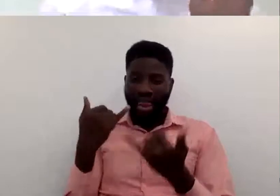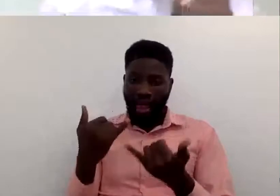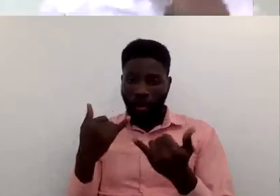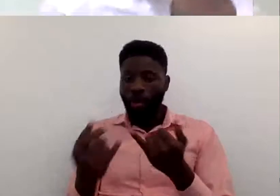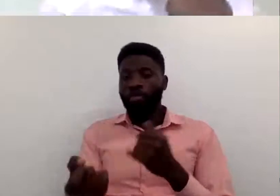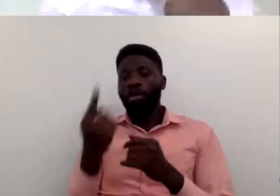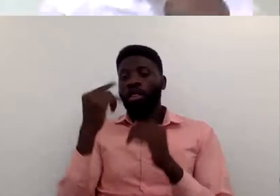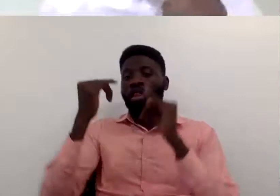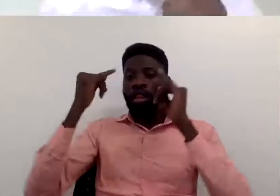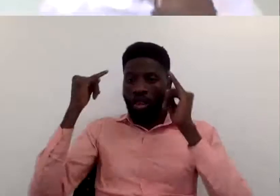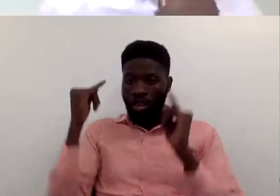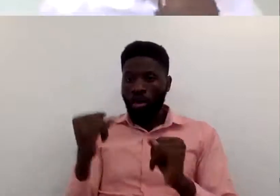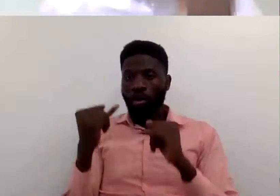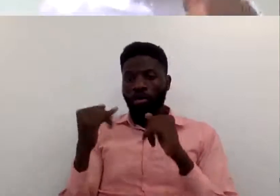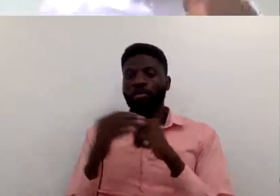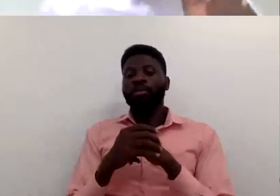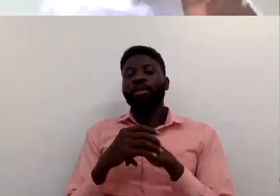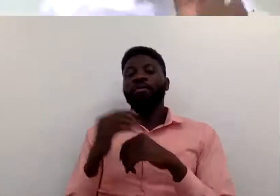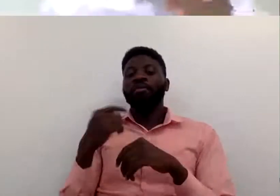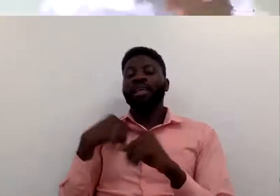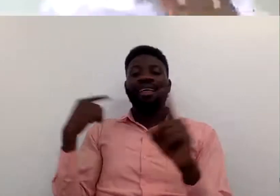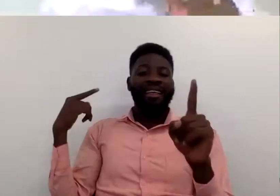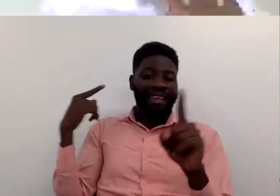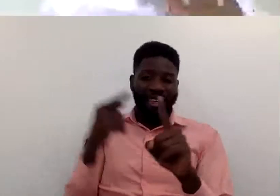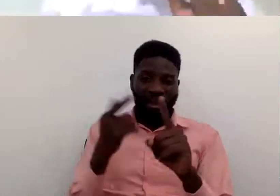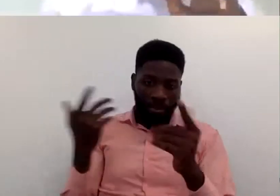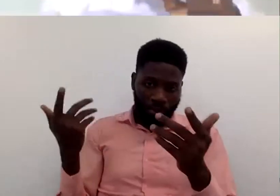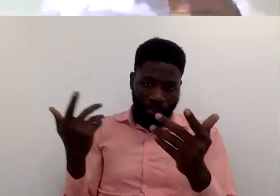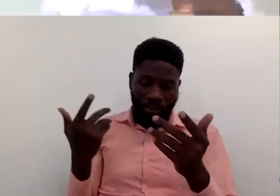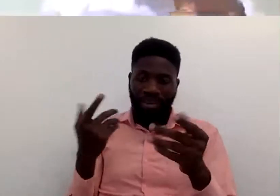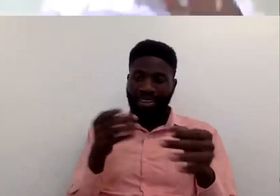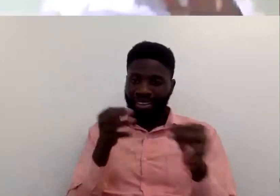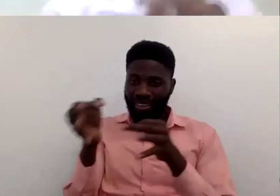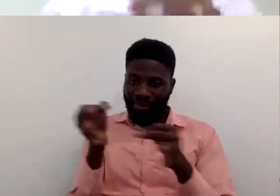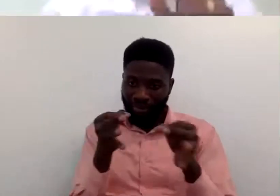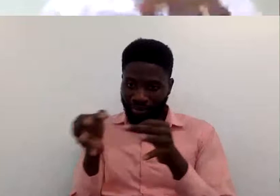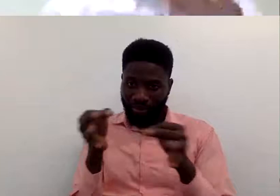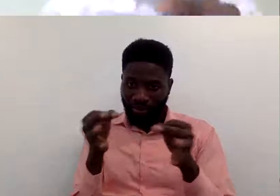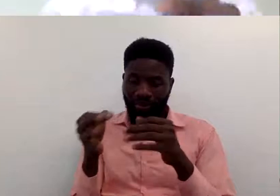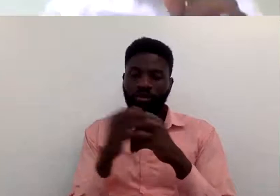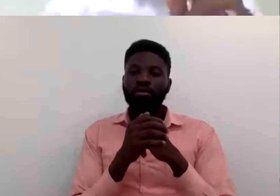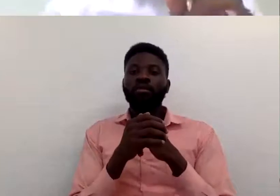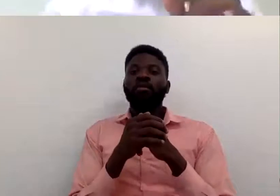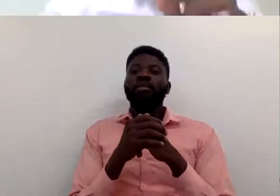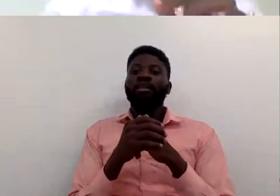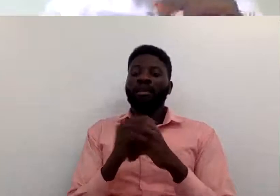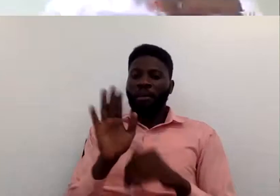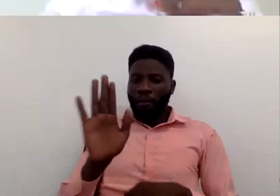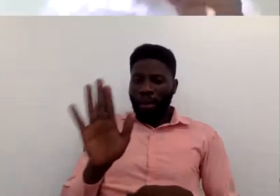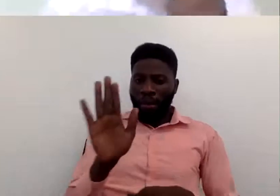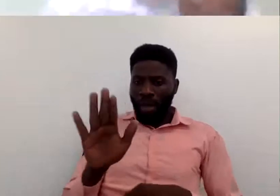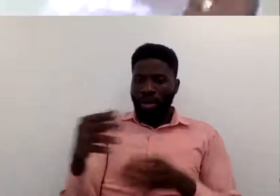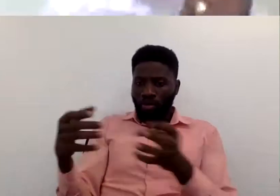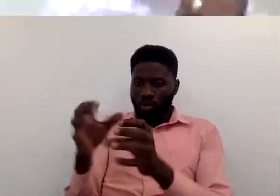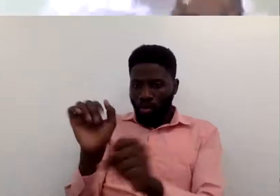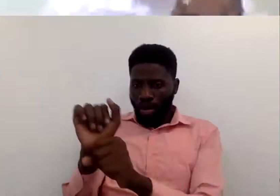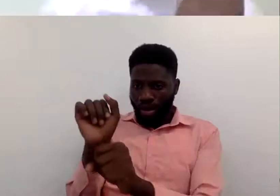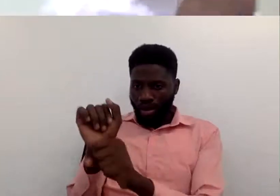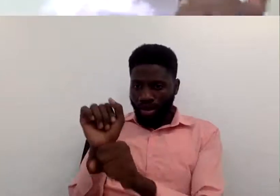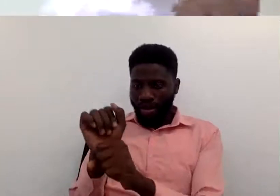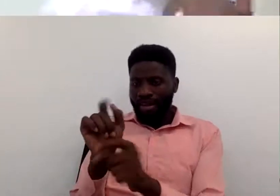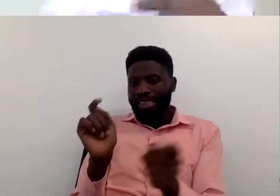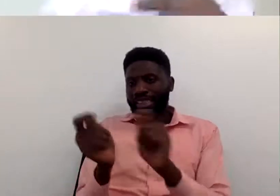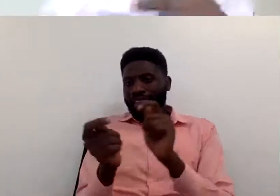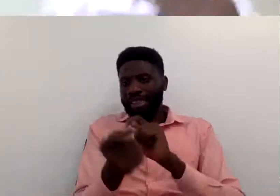else. And what I'm trying to drive at is the sensitivity to the dispensation that you are in. So when you're talking to